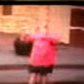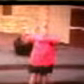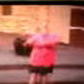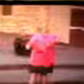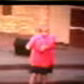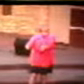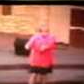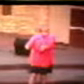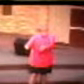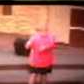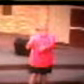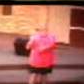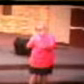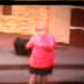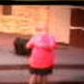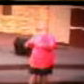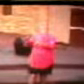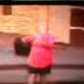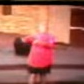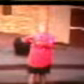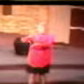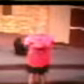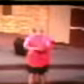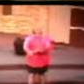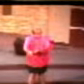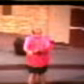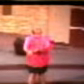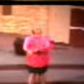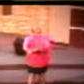cross a border, and something will happen.